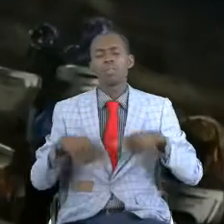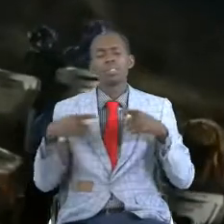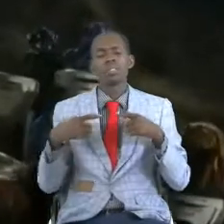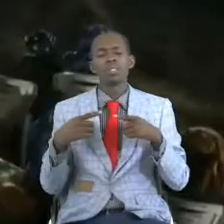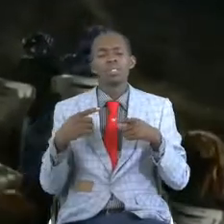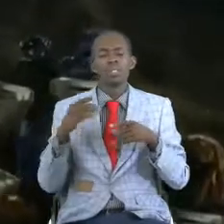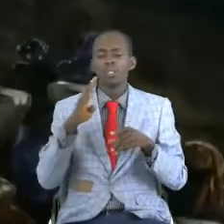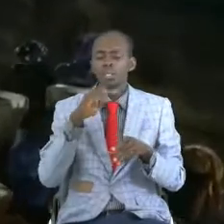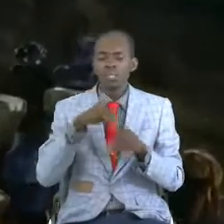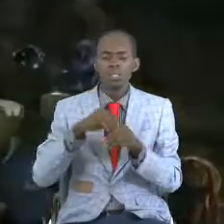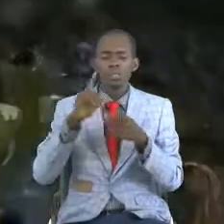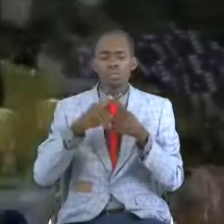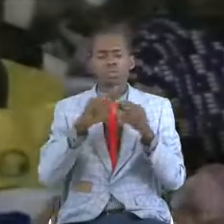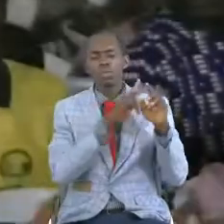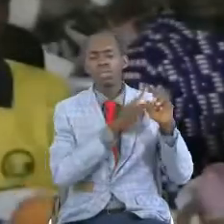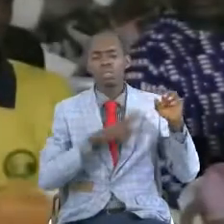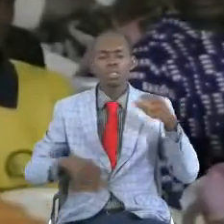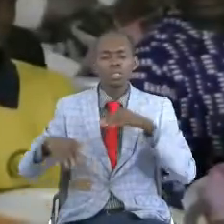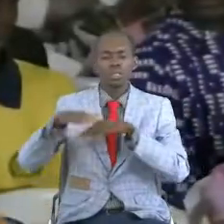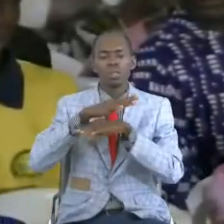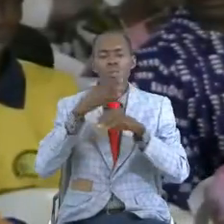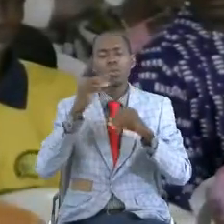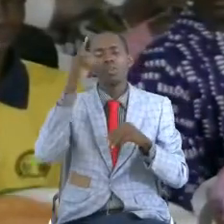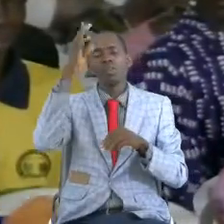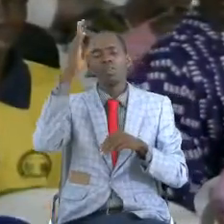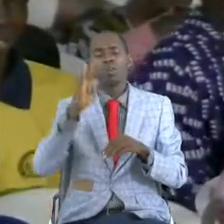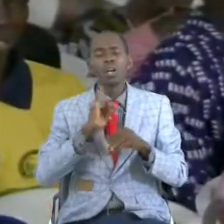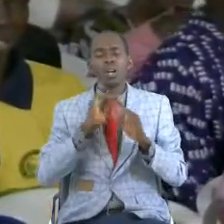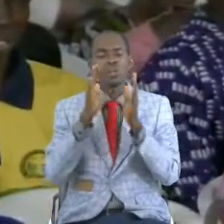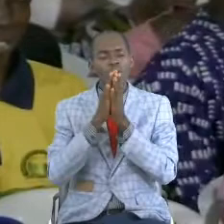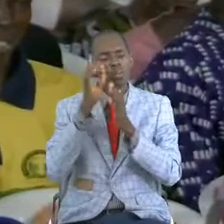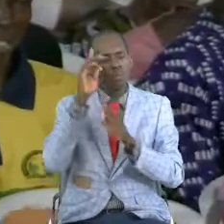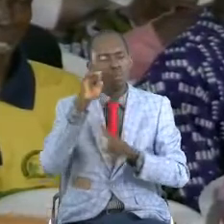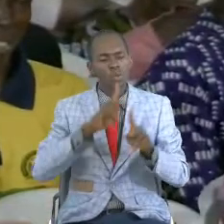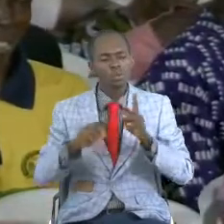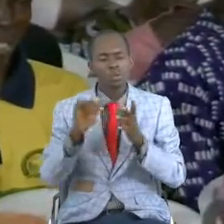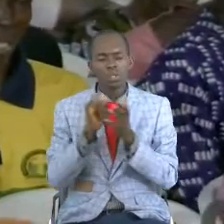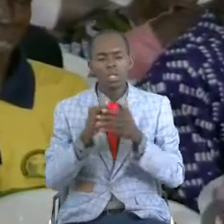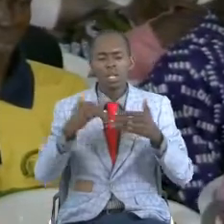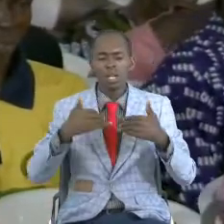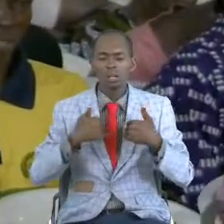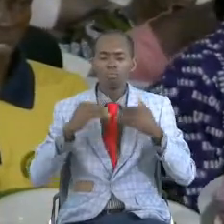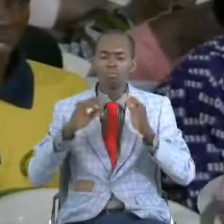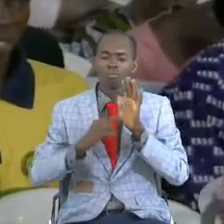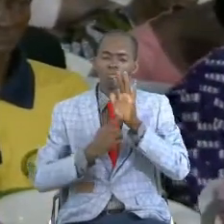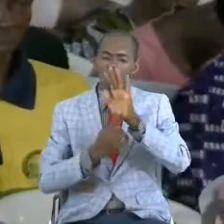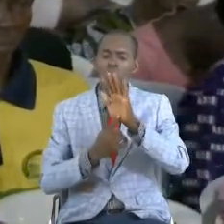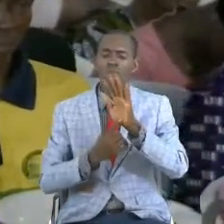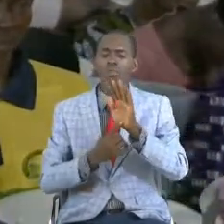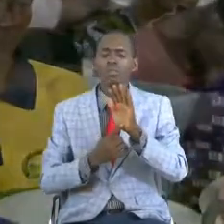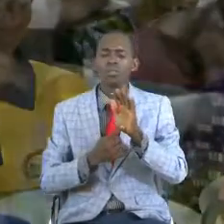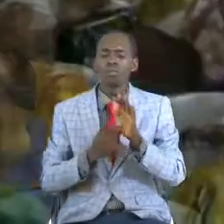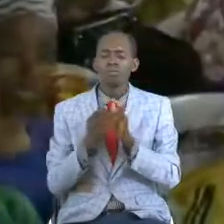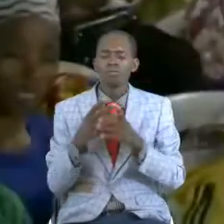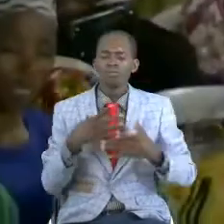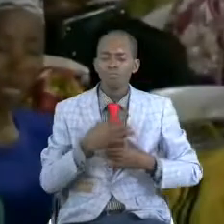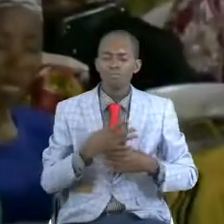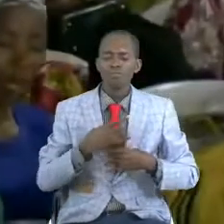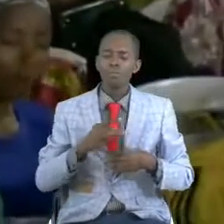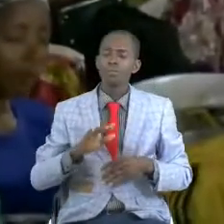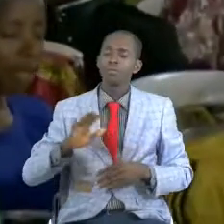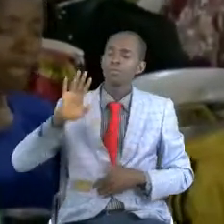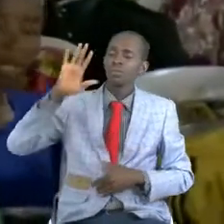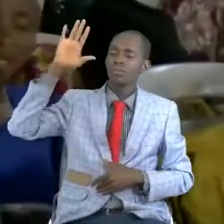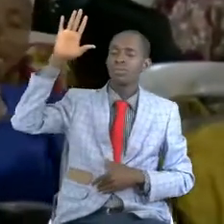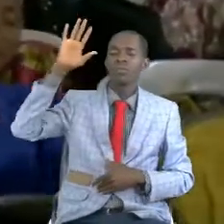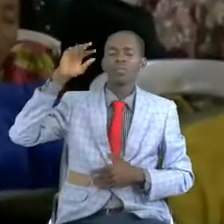kingdom of God. And I pray for those who have indicated, raised up their hands, and they're standing up, and they